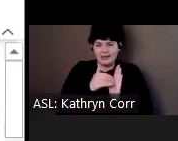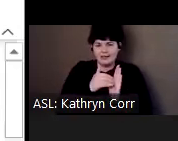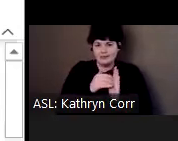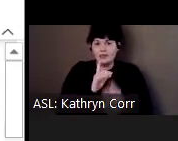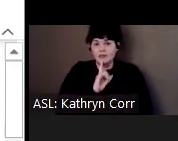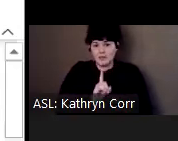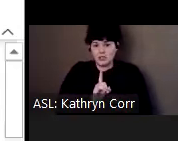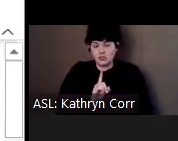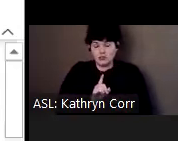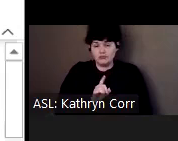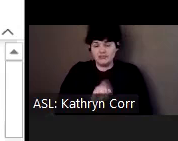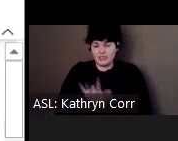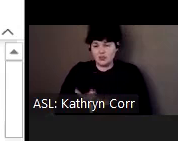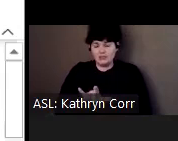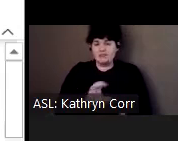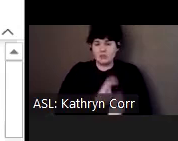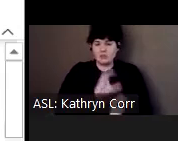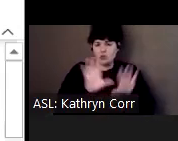your